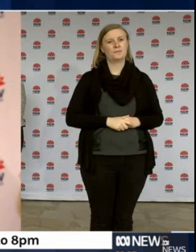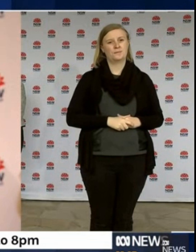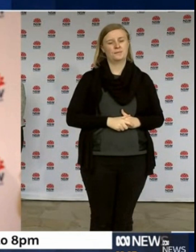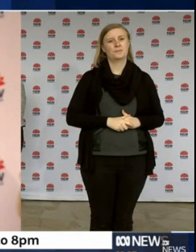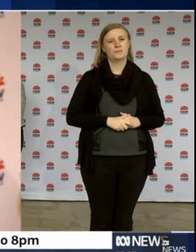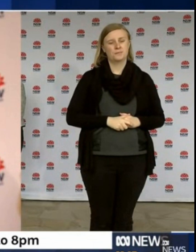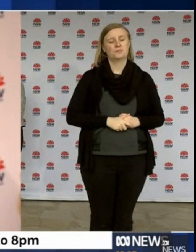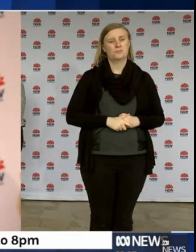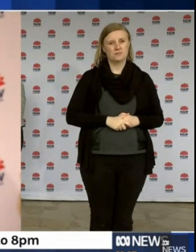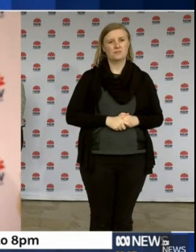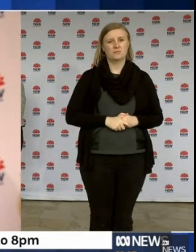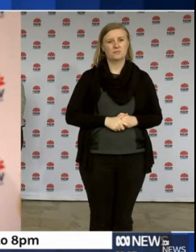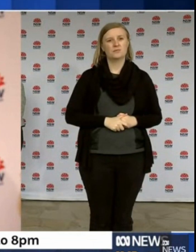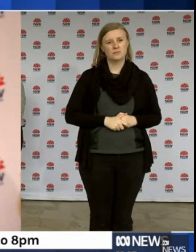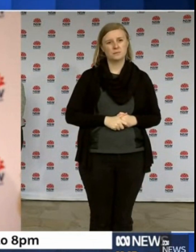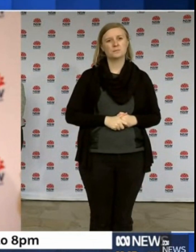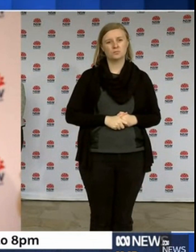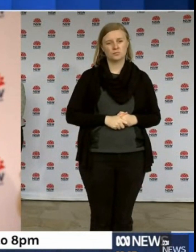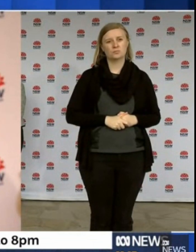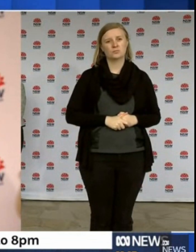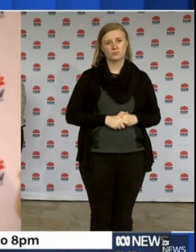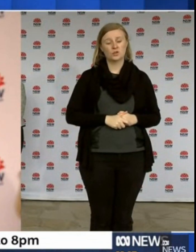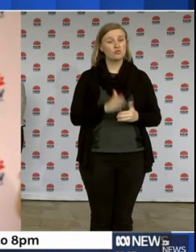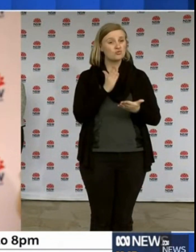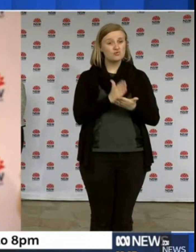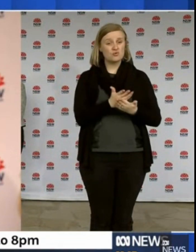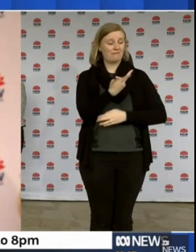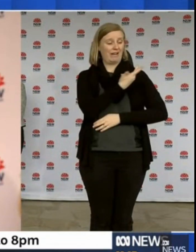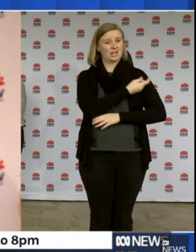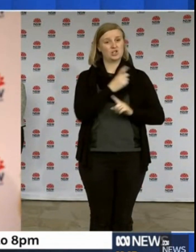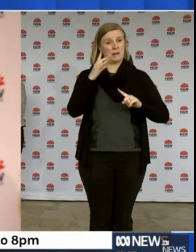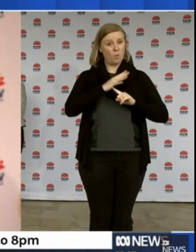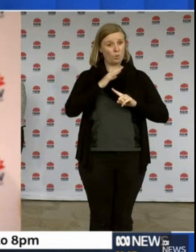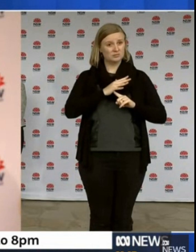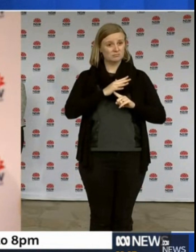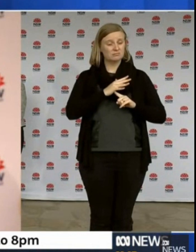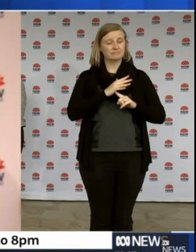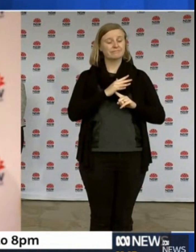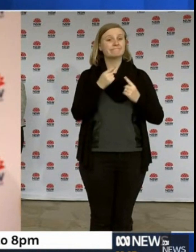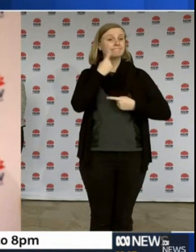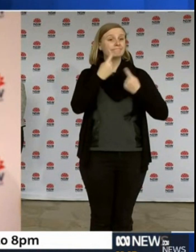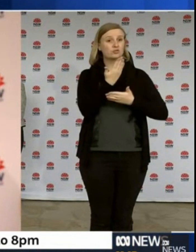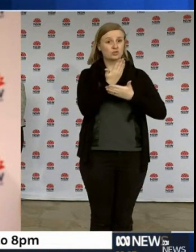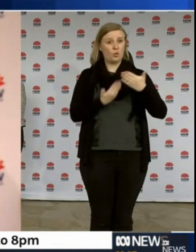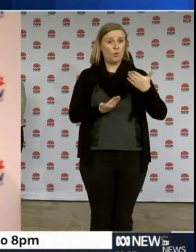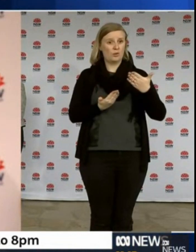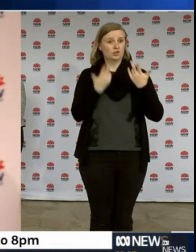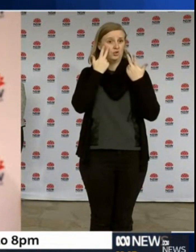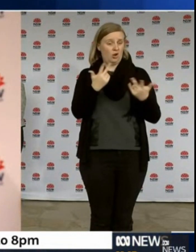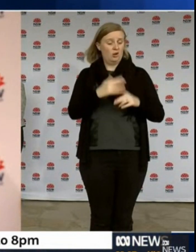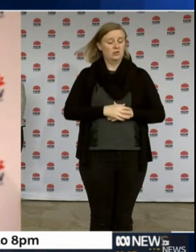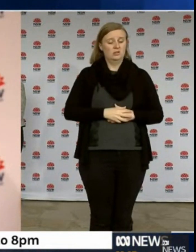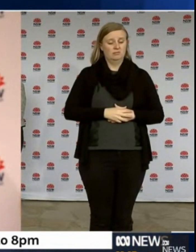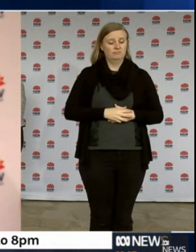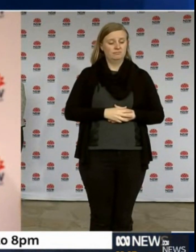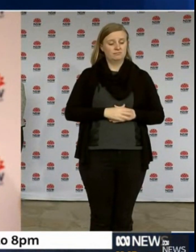To emphasise just how important vaccinations are, I remind the community that we had